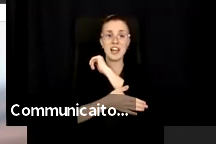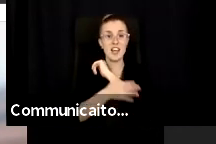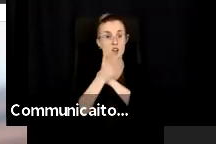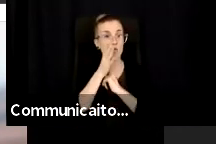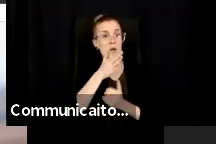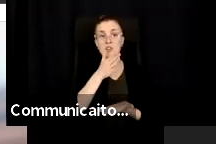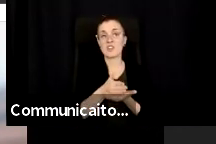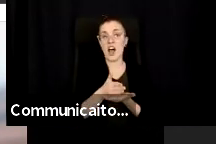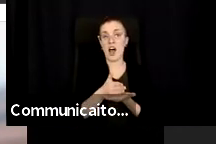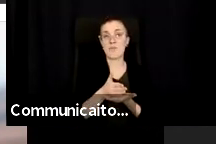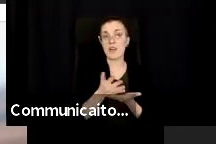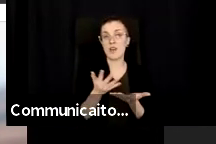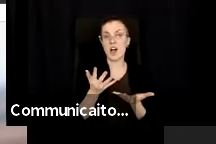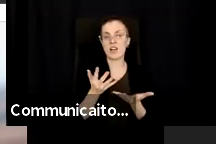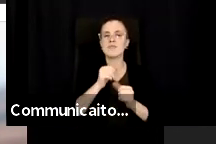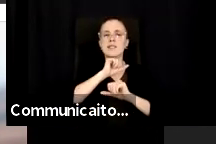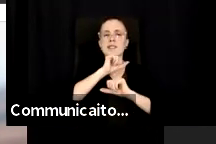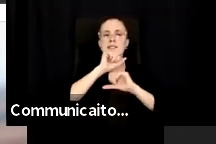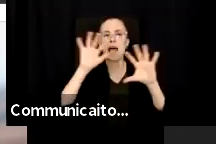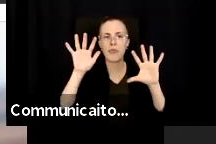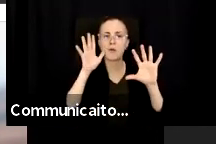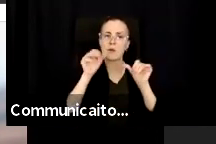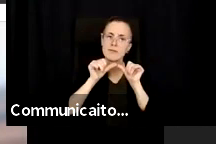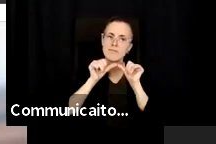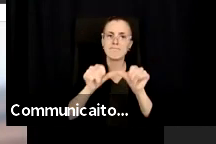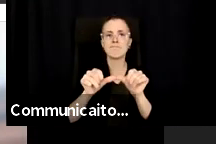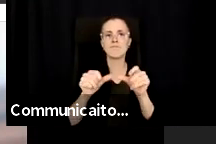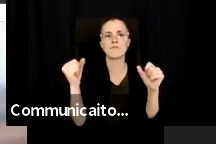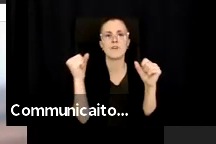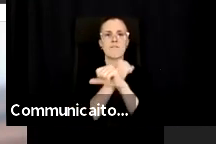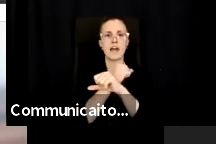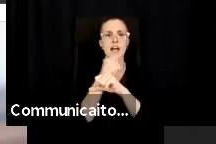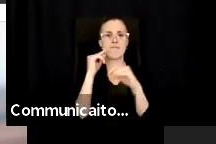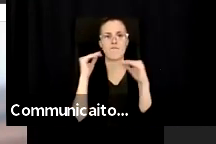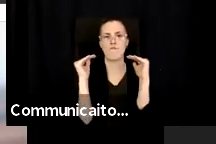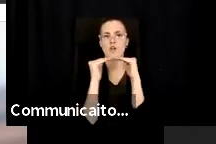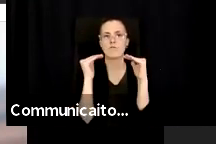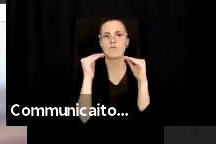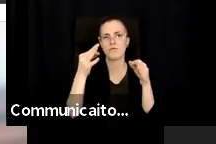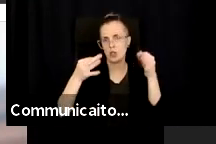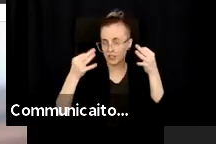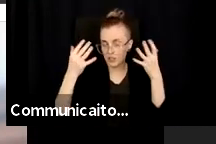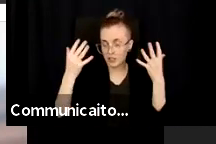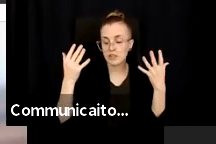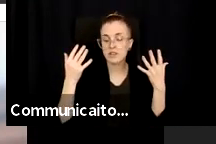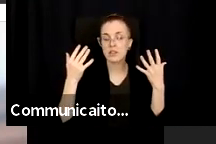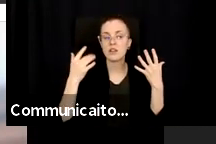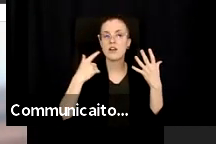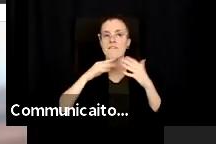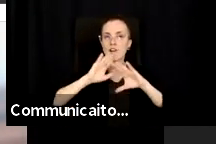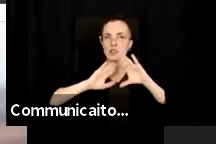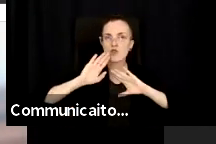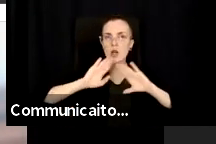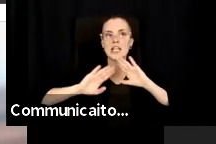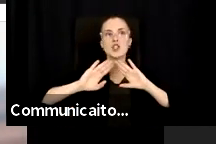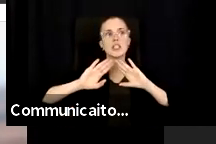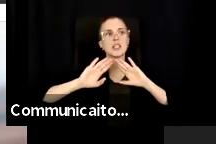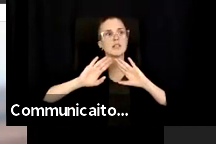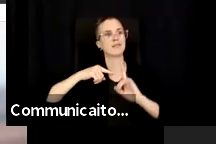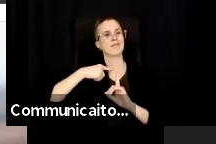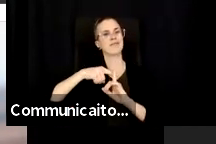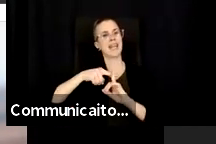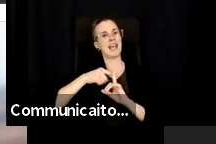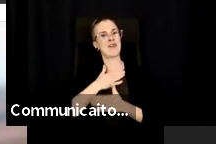nothing to keep fighting for justice. It's frustration and